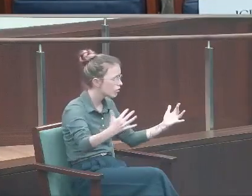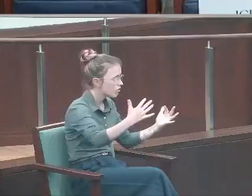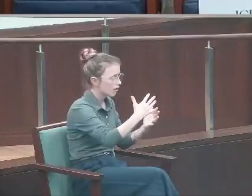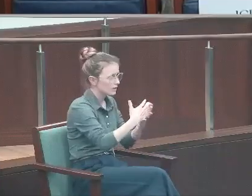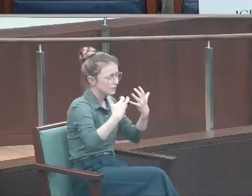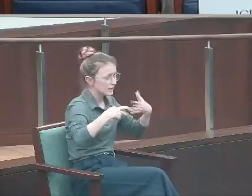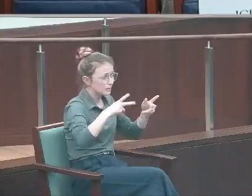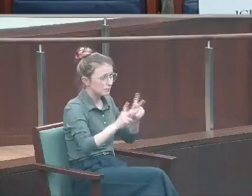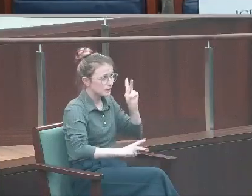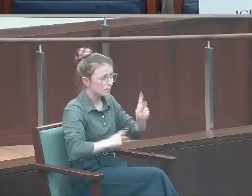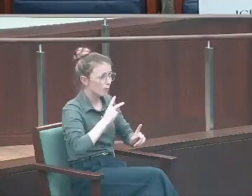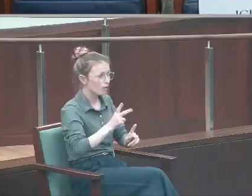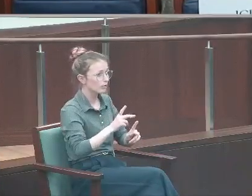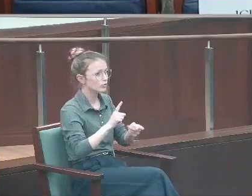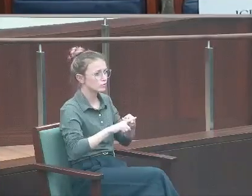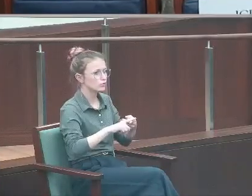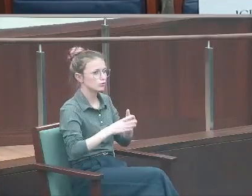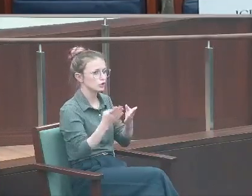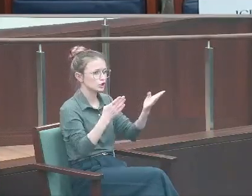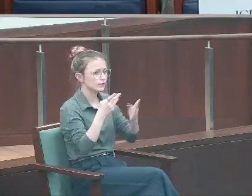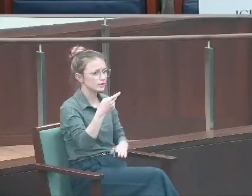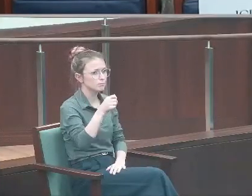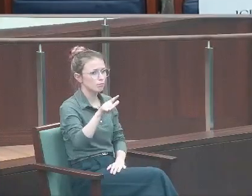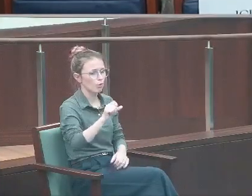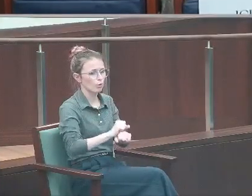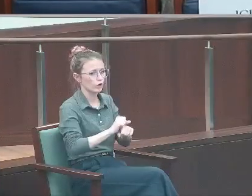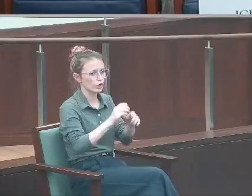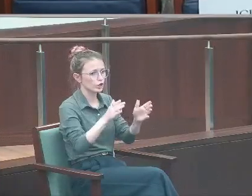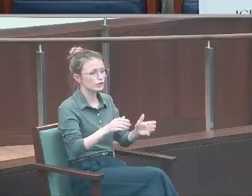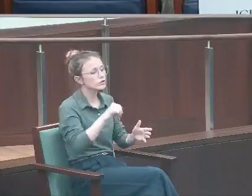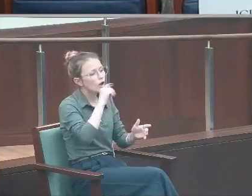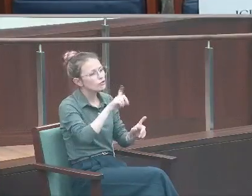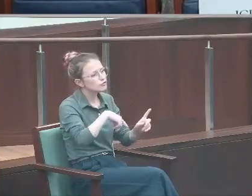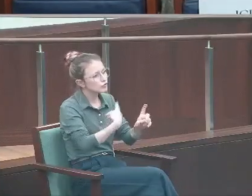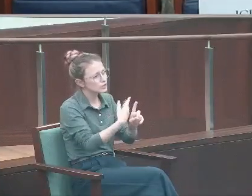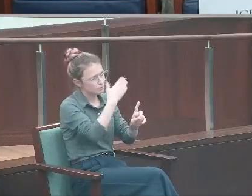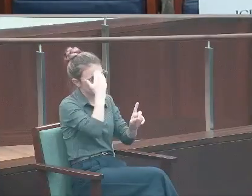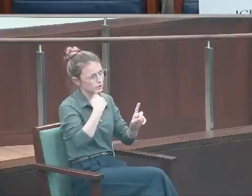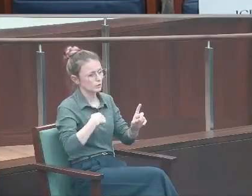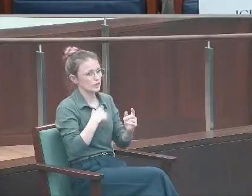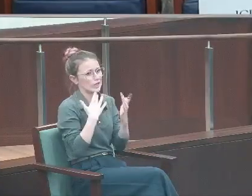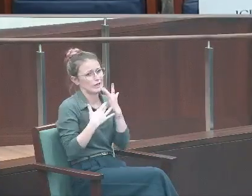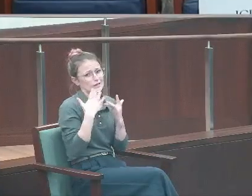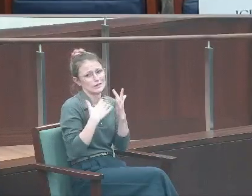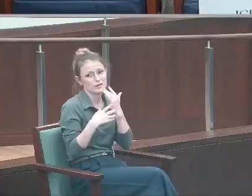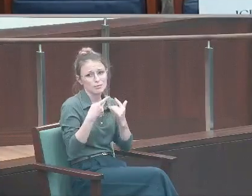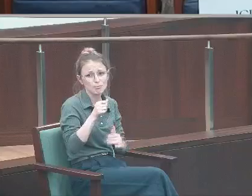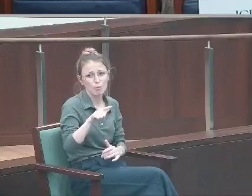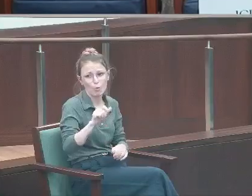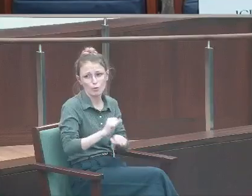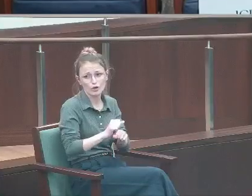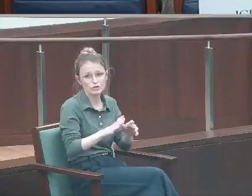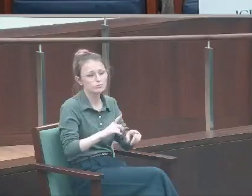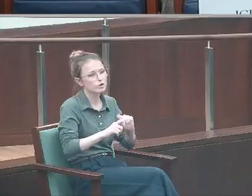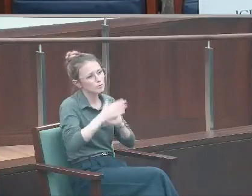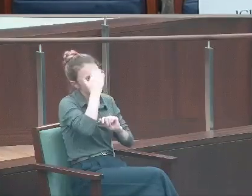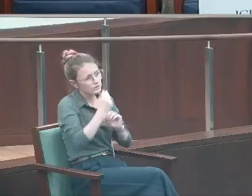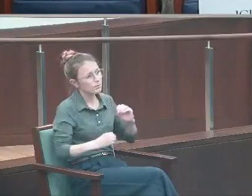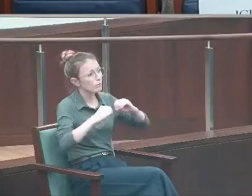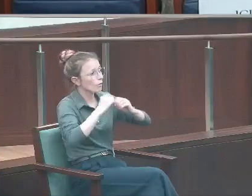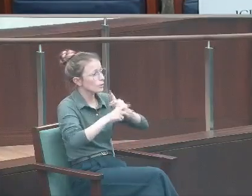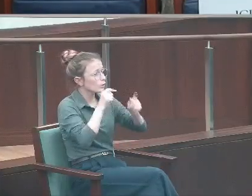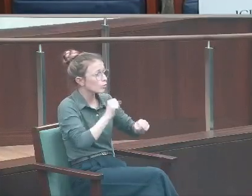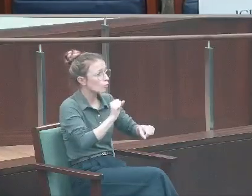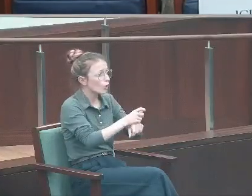can to serve as poll workers. Not only because there's a massive poll worker shortage in the United States, but also because the more people who are poll